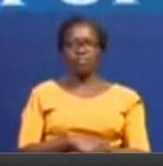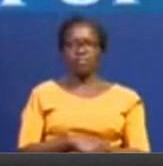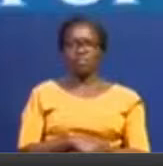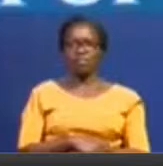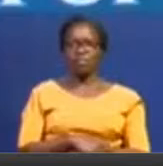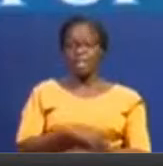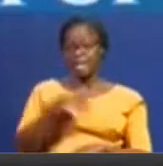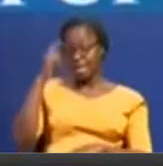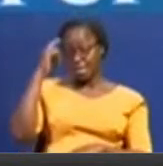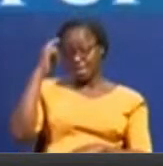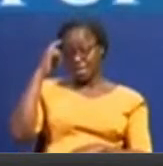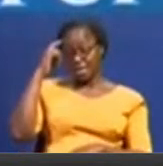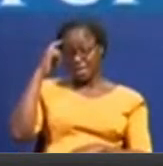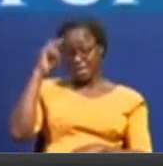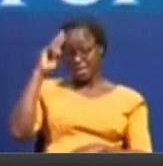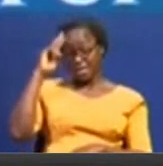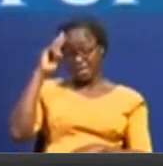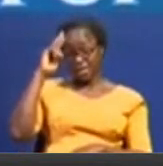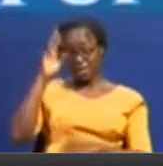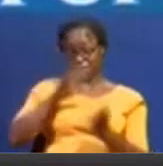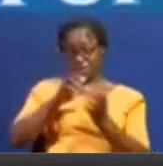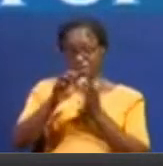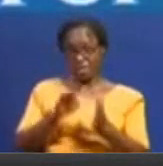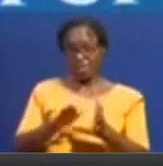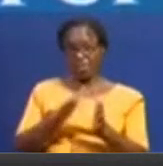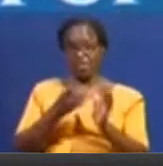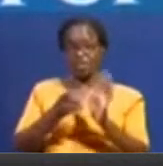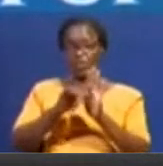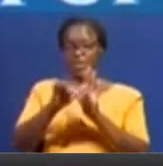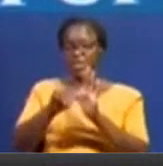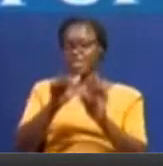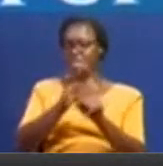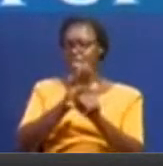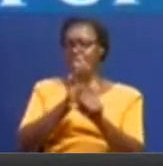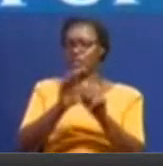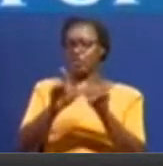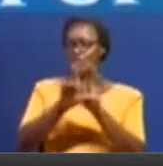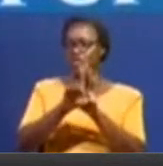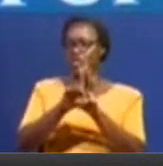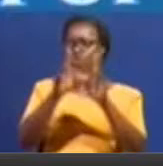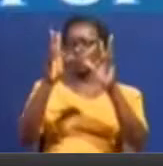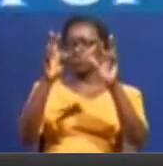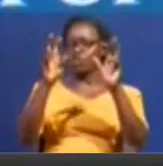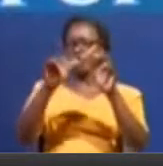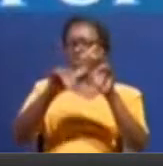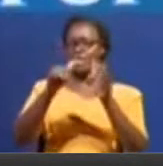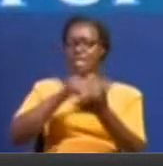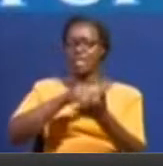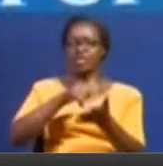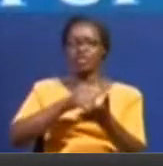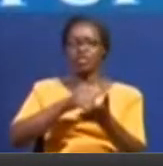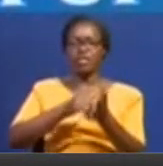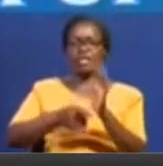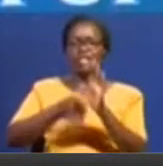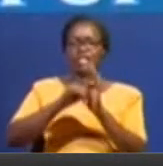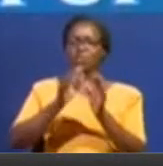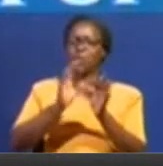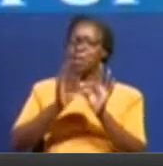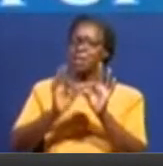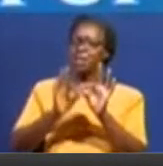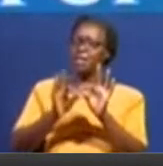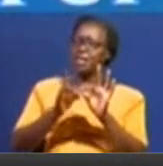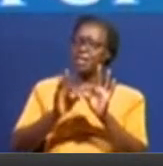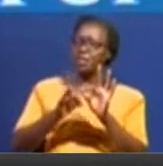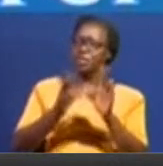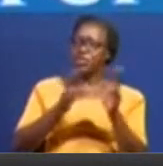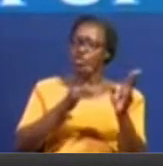I think the reason the drafters required that is because there's a lot of legal issues that are involved that require interpretation in